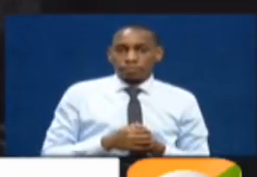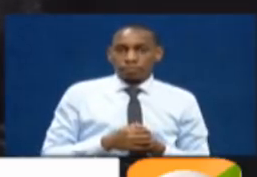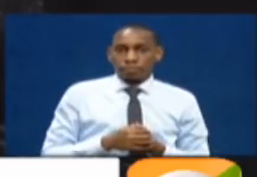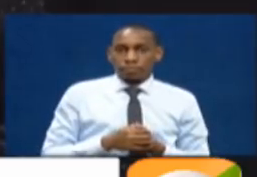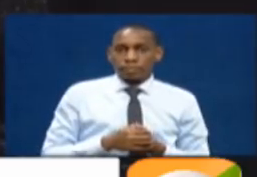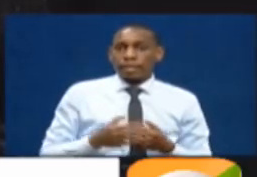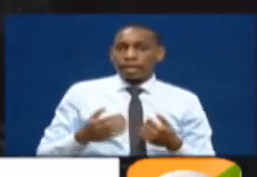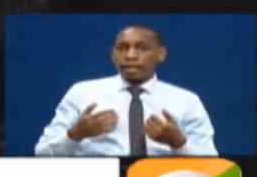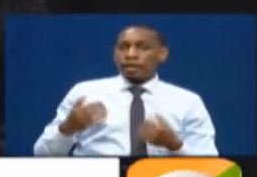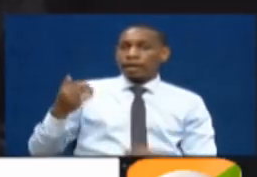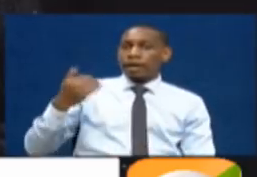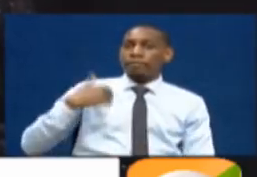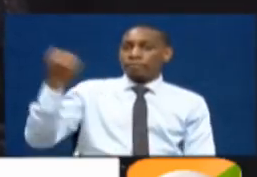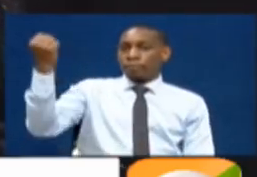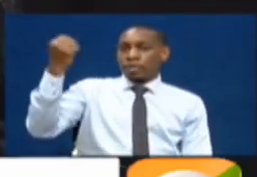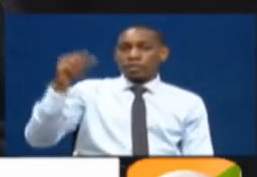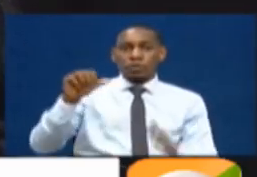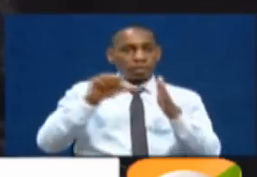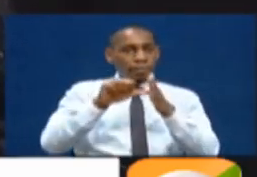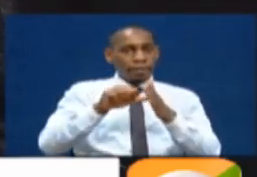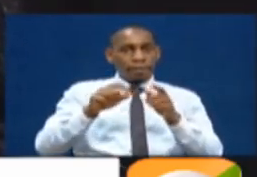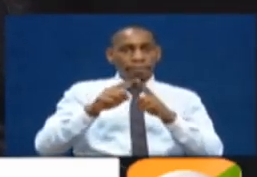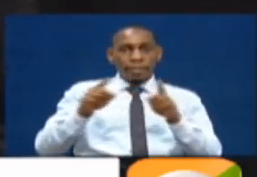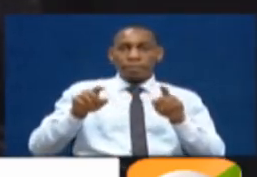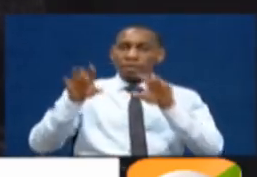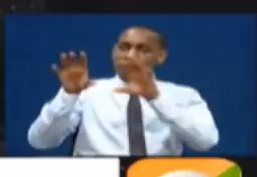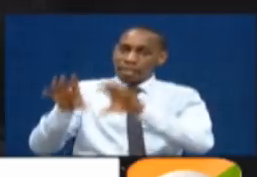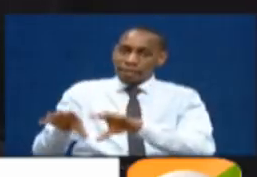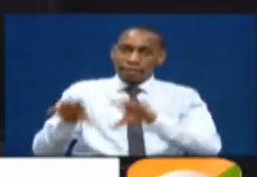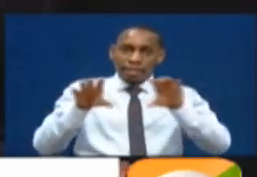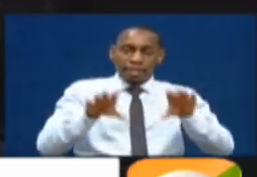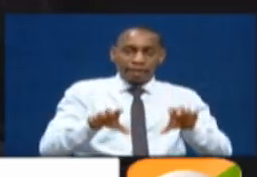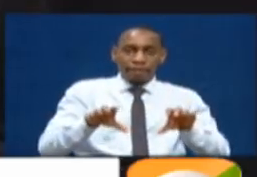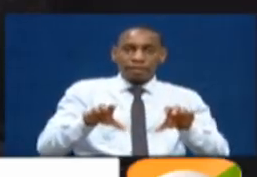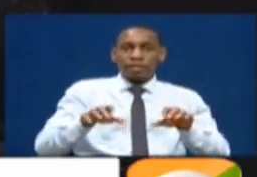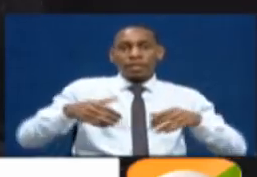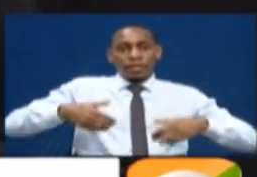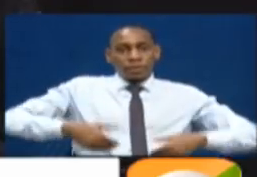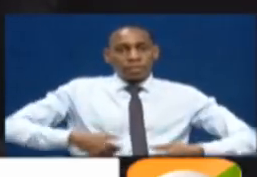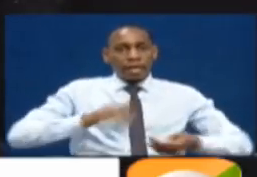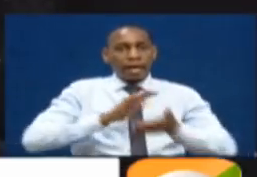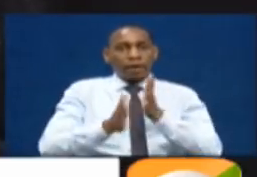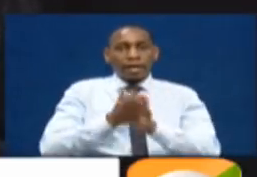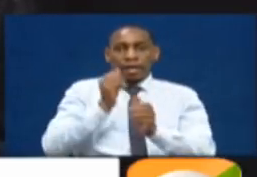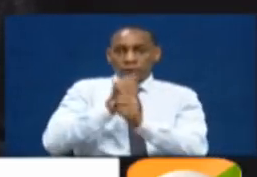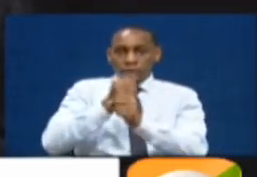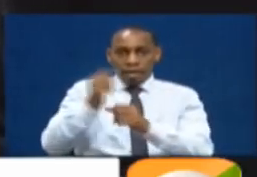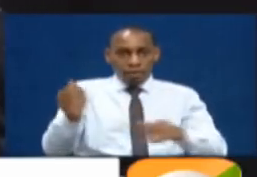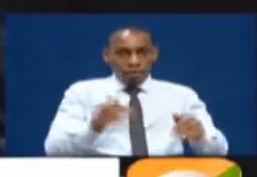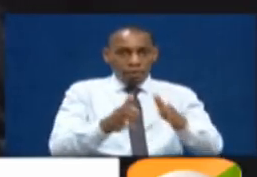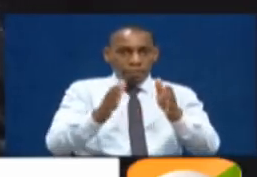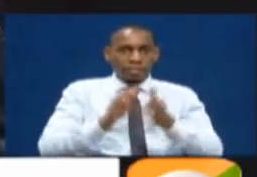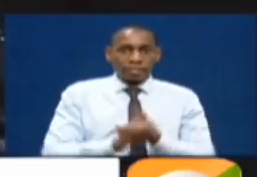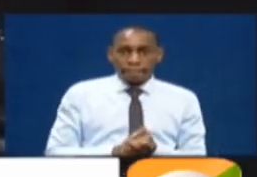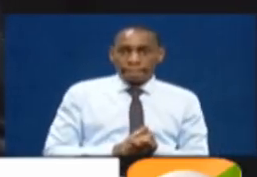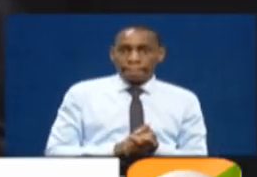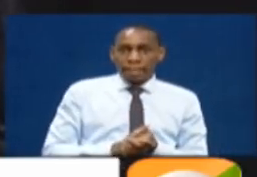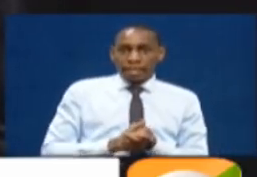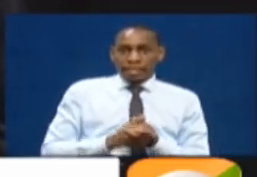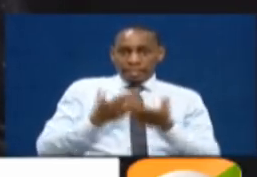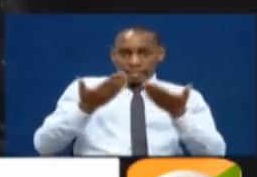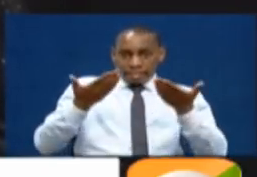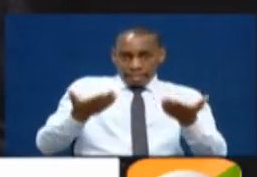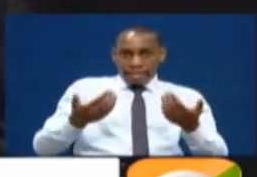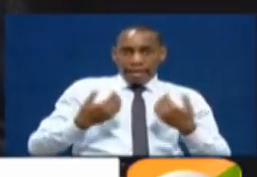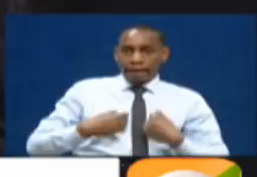political crisis, and those who suffer more are the same youth who don't even have employment opportunities. Okay. We now have the BBI